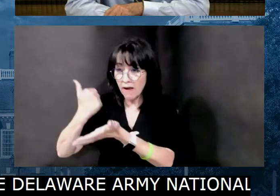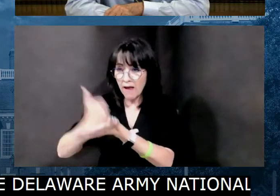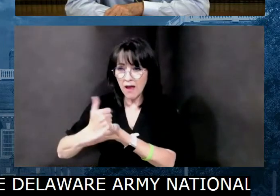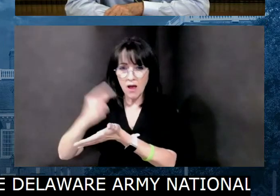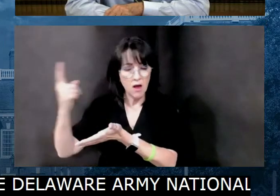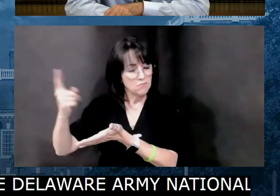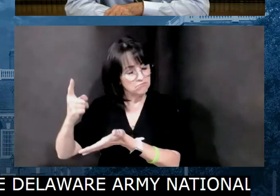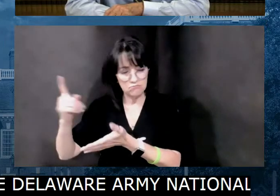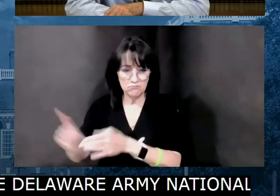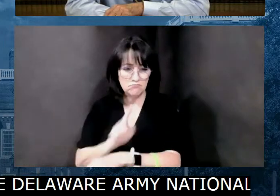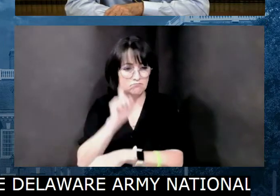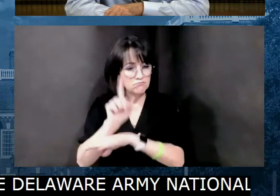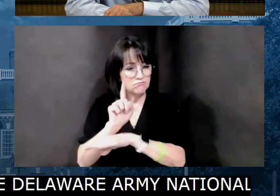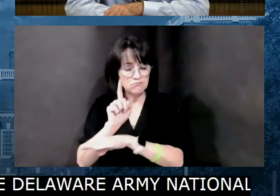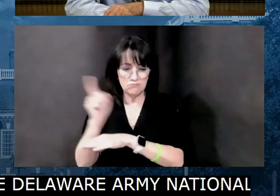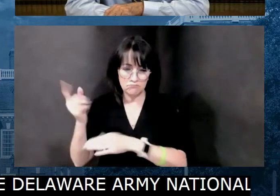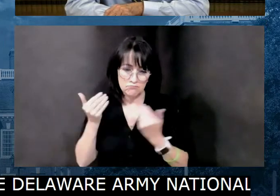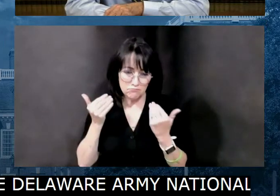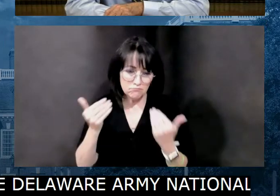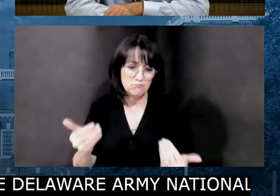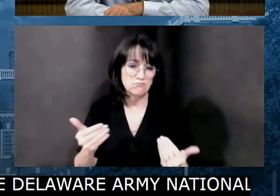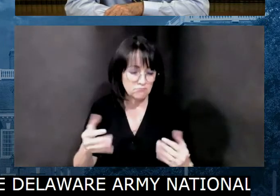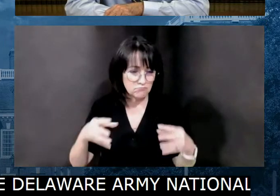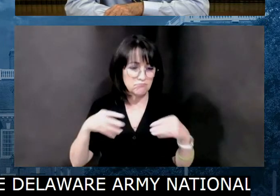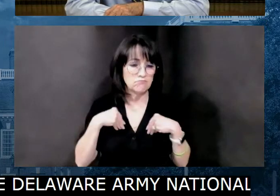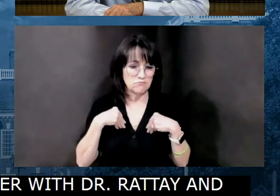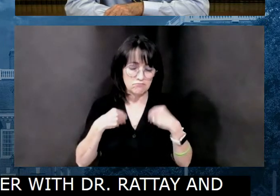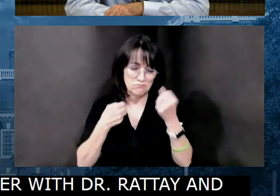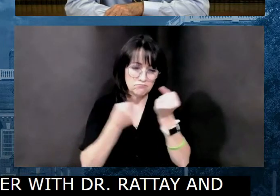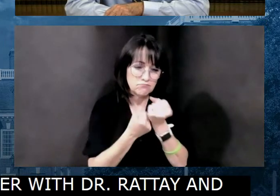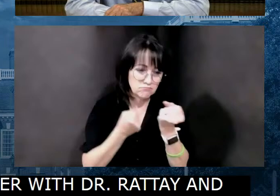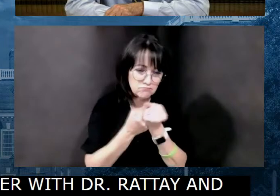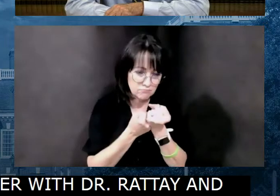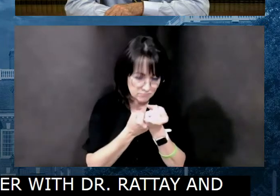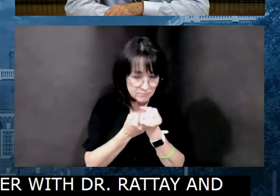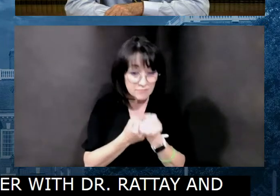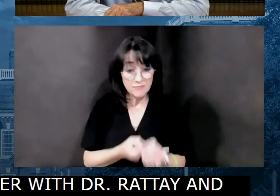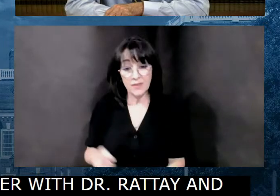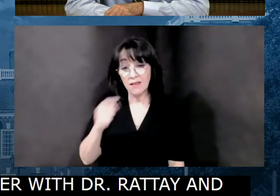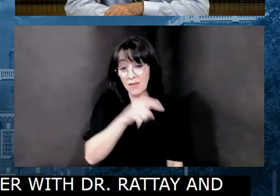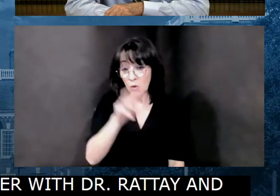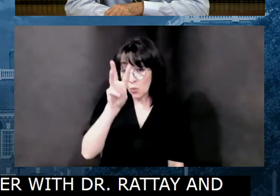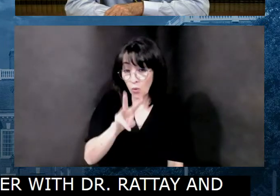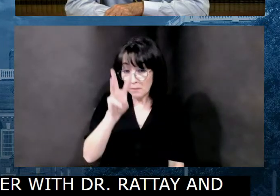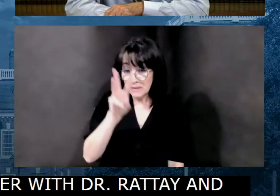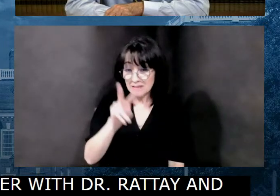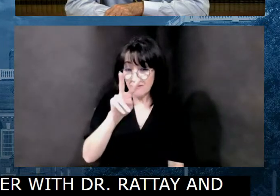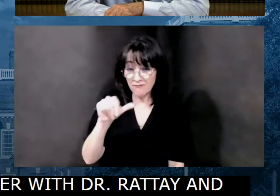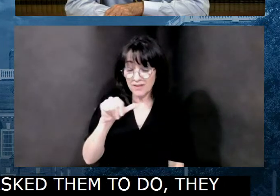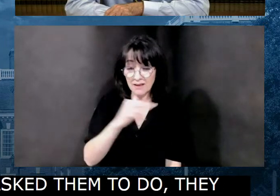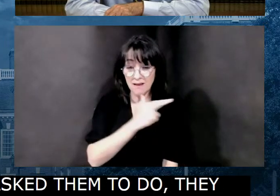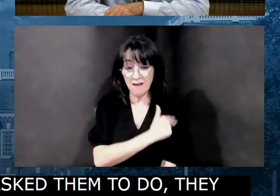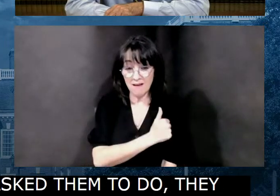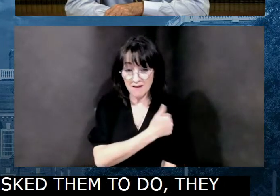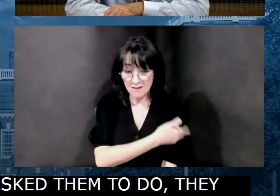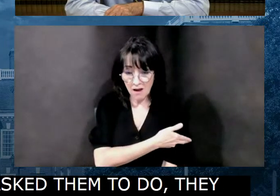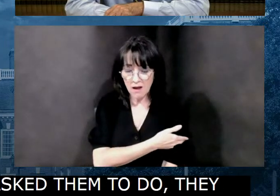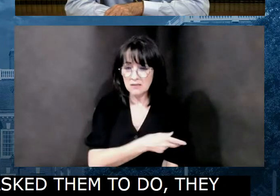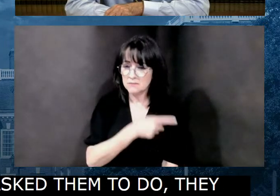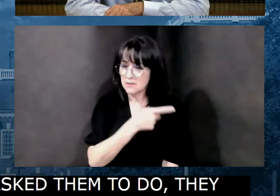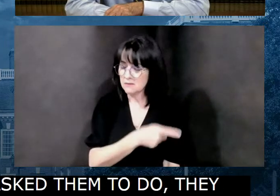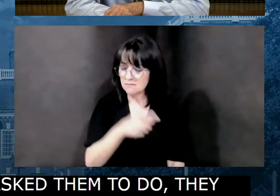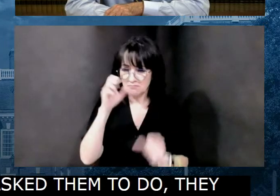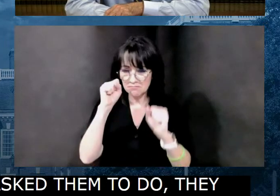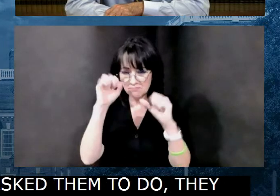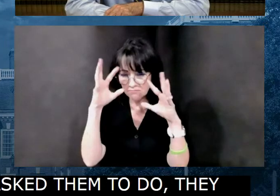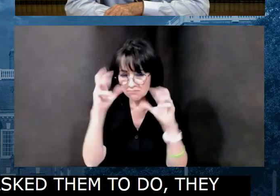it well. And then the VA hospital just outside of Wilmington, they have just been incredible. They've got